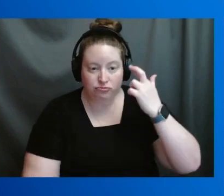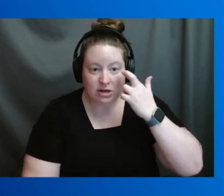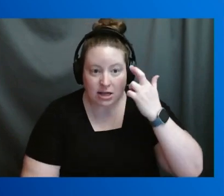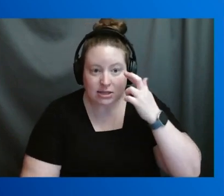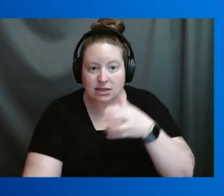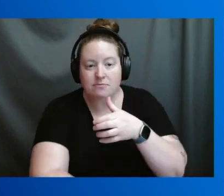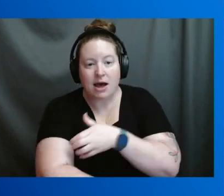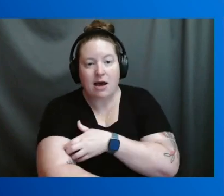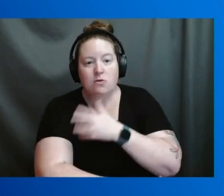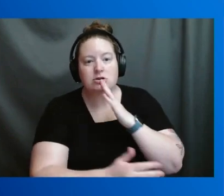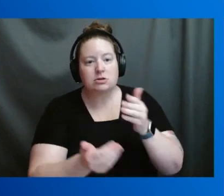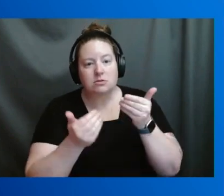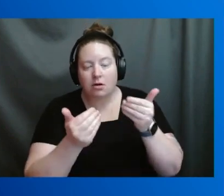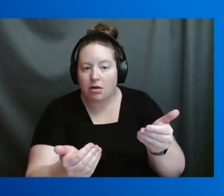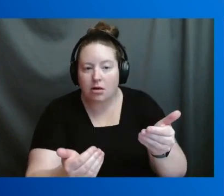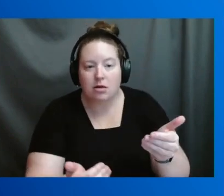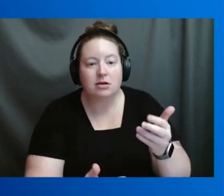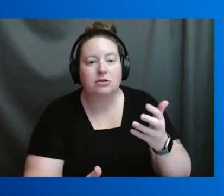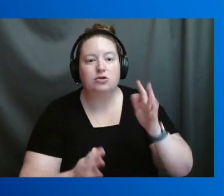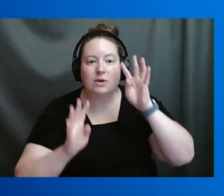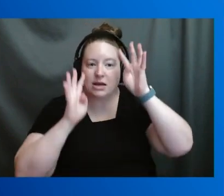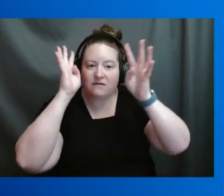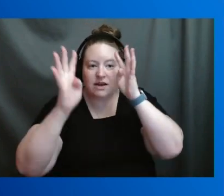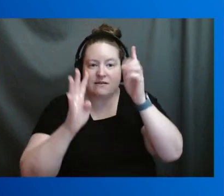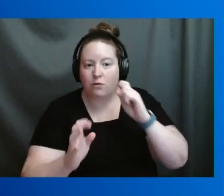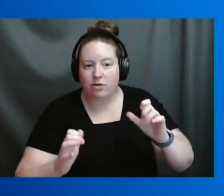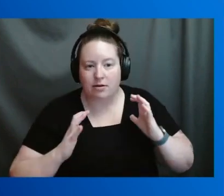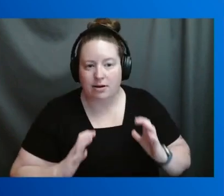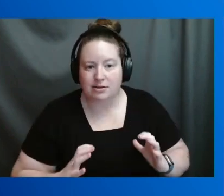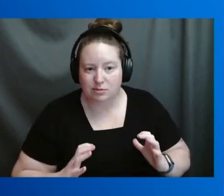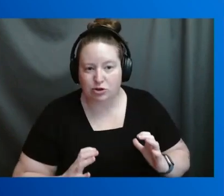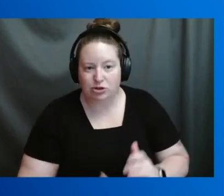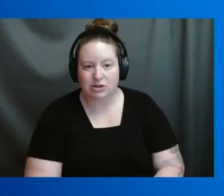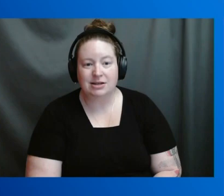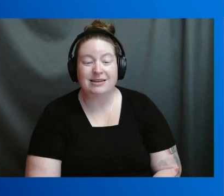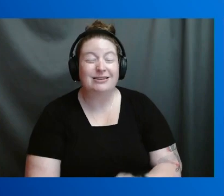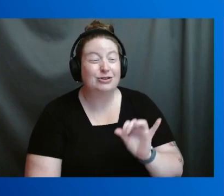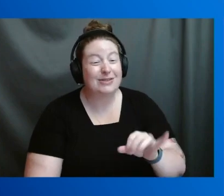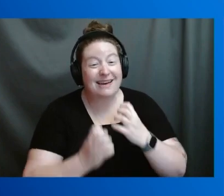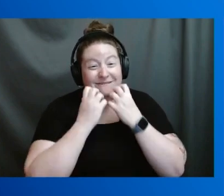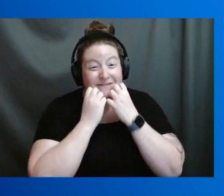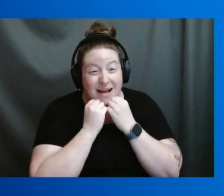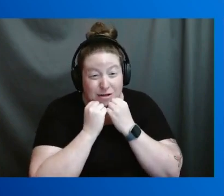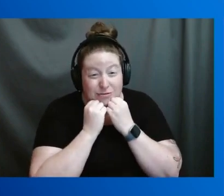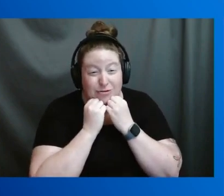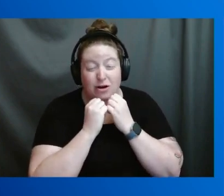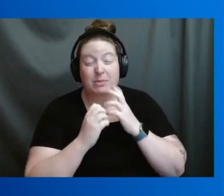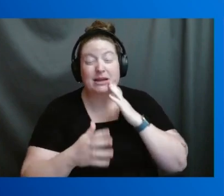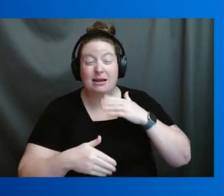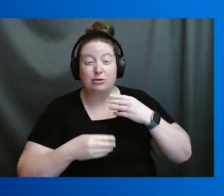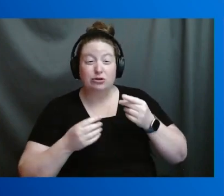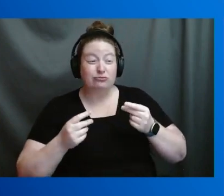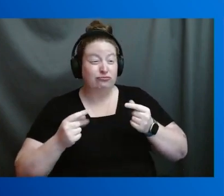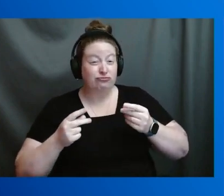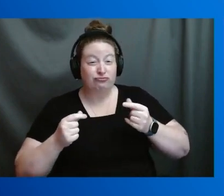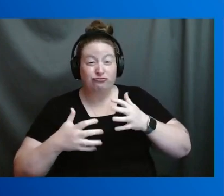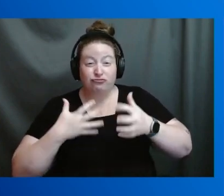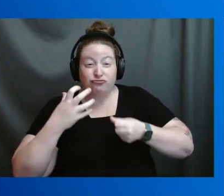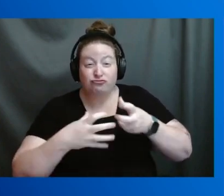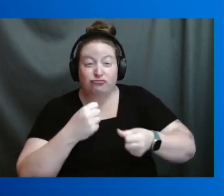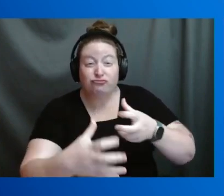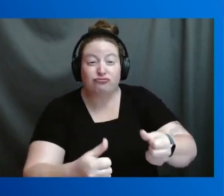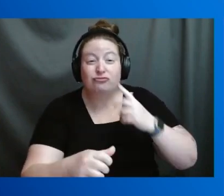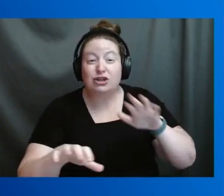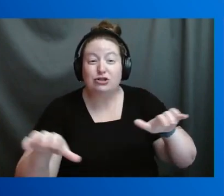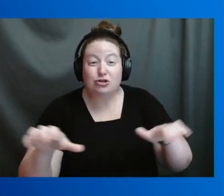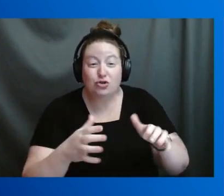to innovate on behalf of their customers. So that value of being able to move fast by doing less is still quite amazing and fascinating.